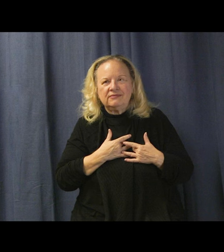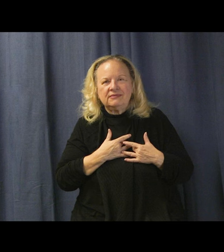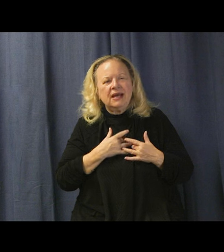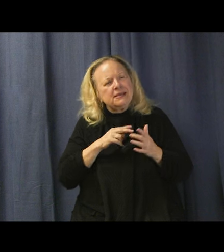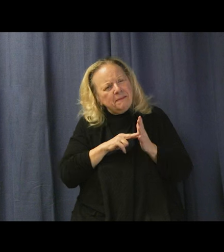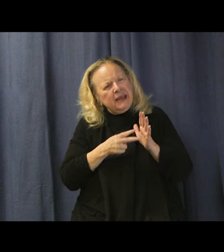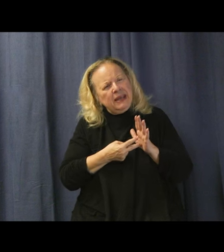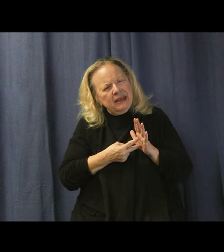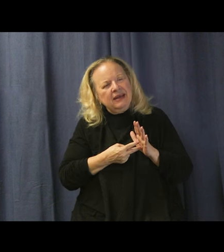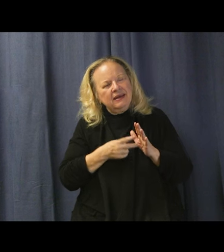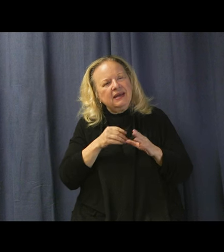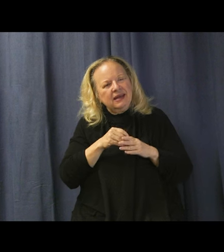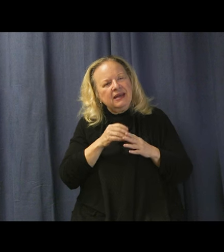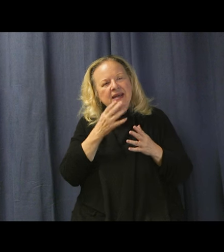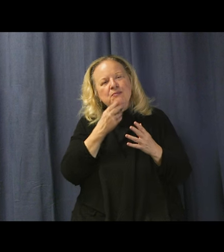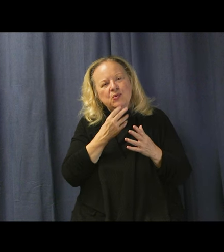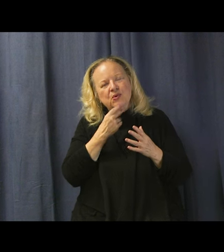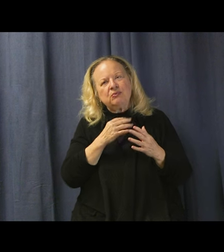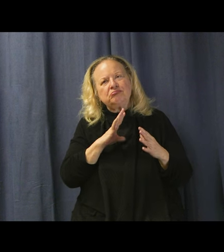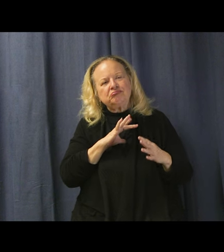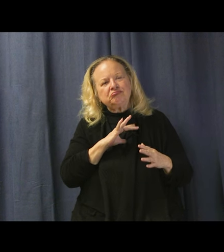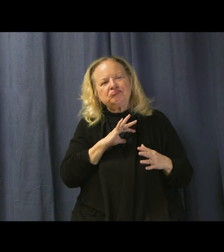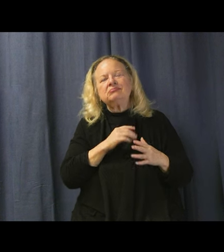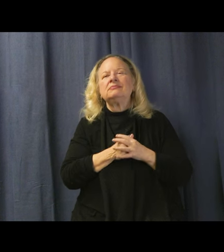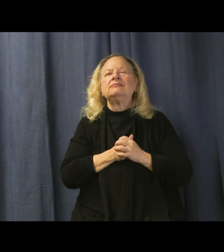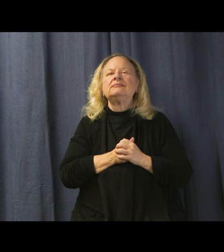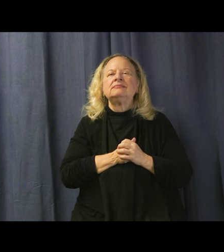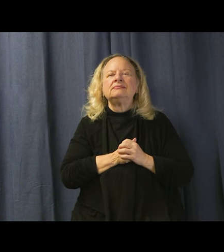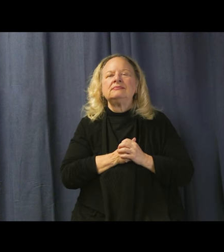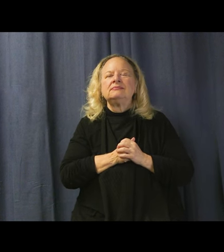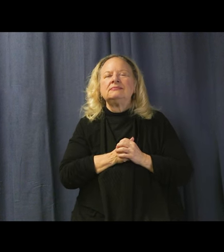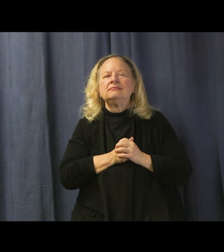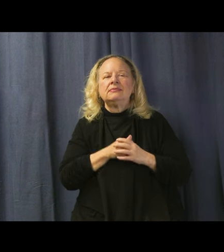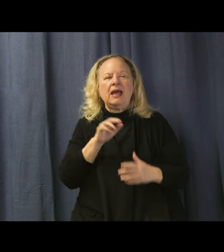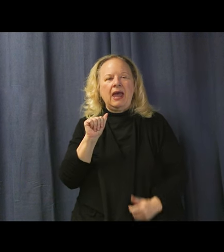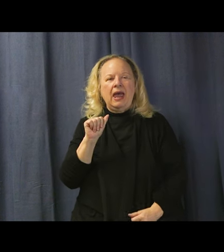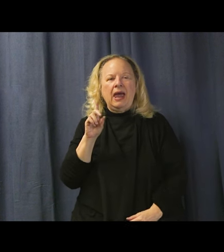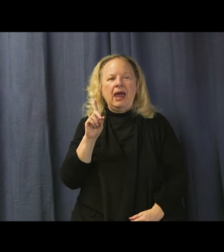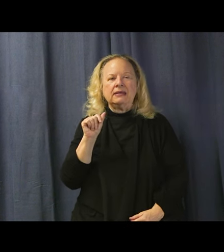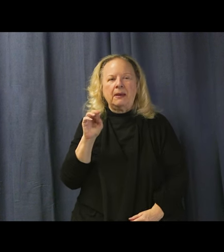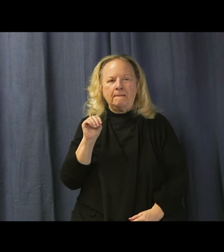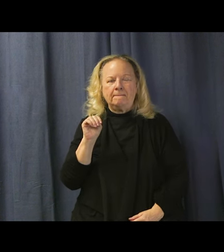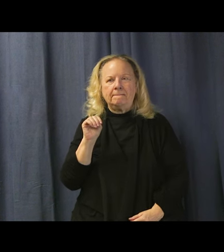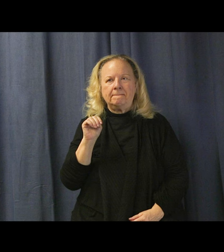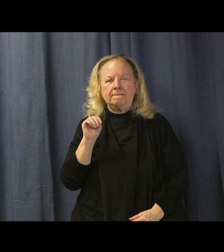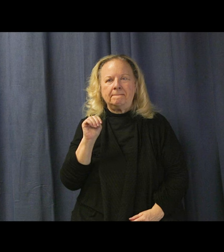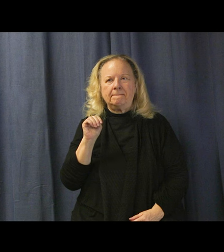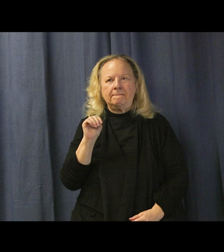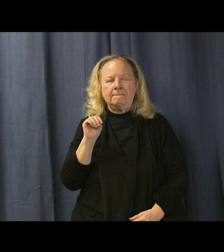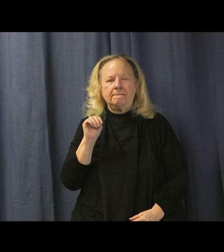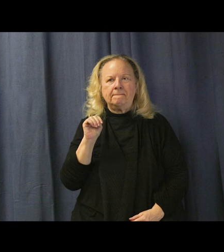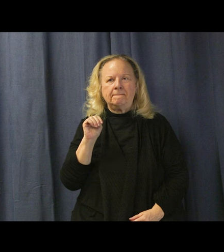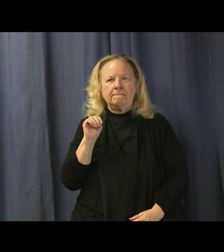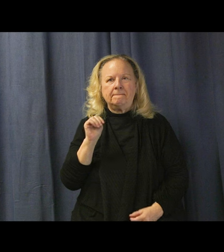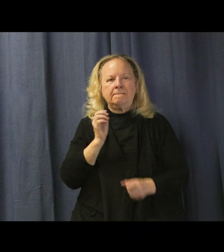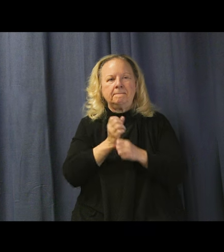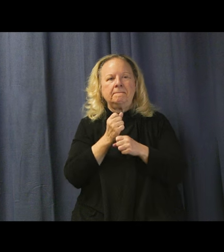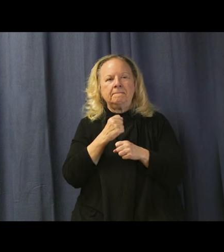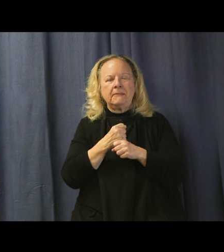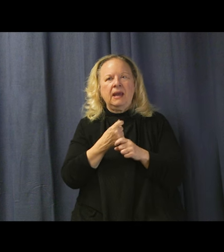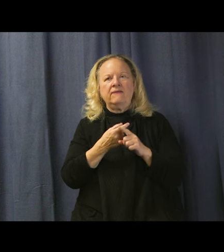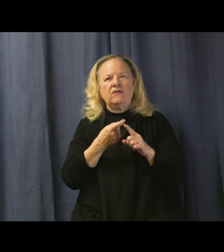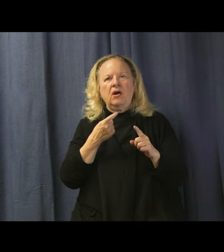Isn't that amazing? Okay, so now we come to Adam. Here is Adam, and he's made